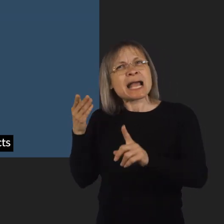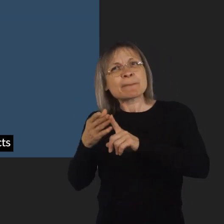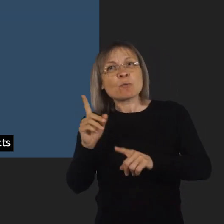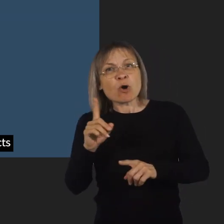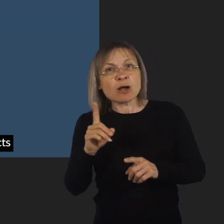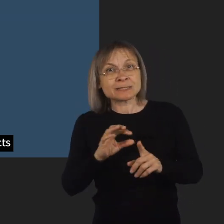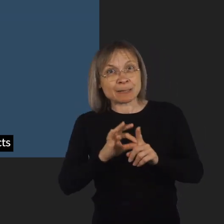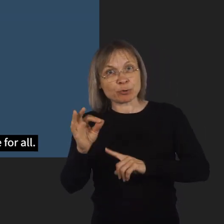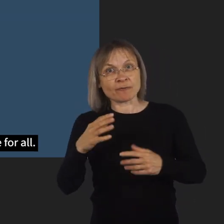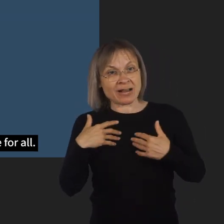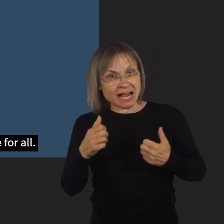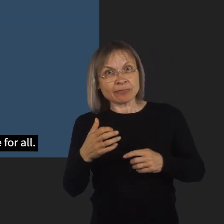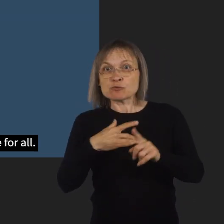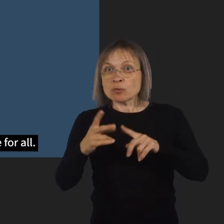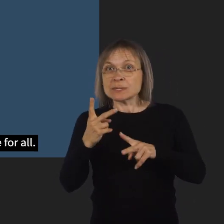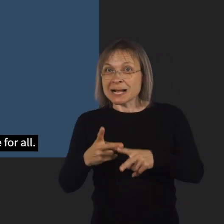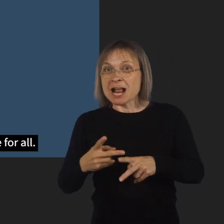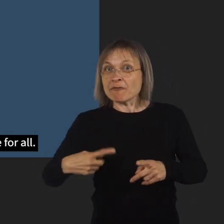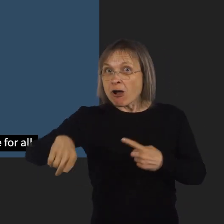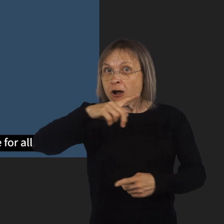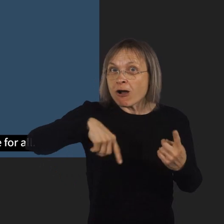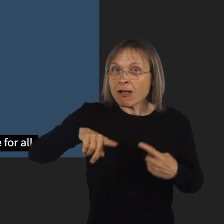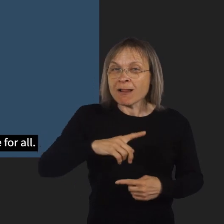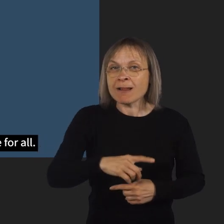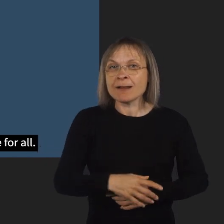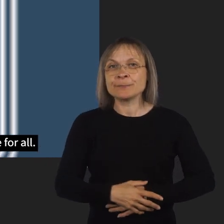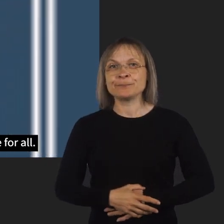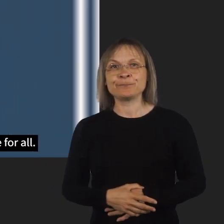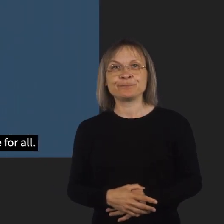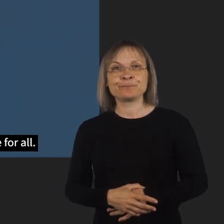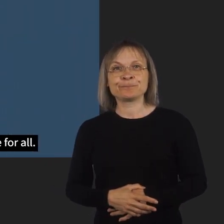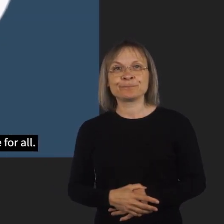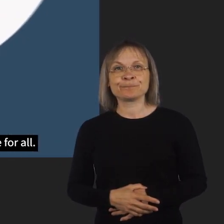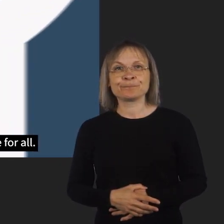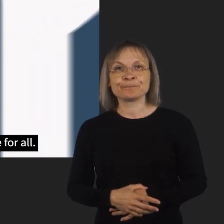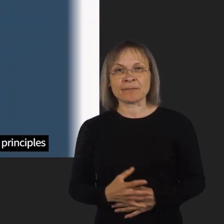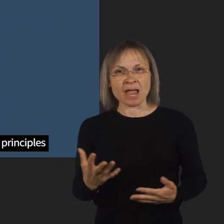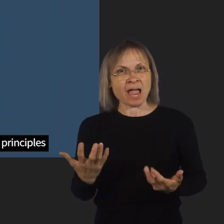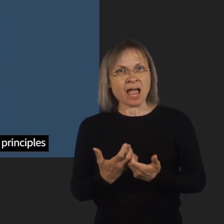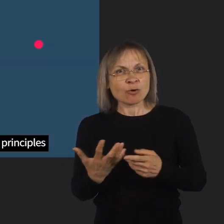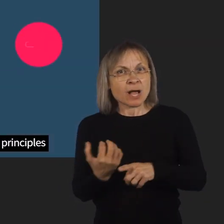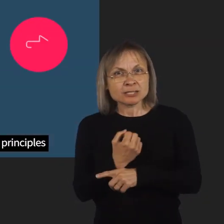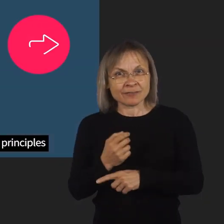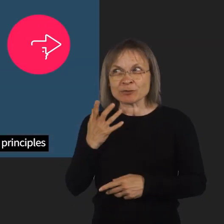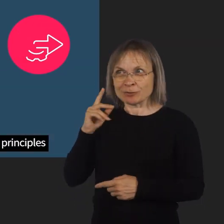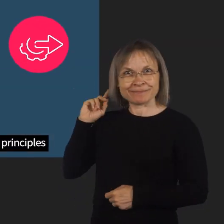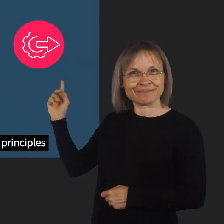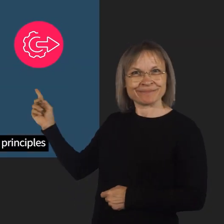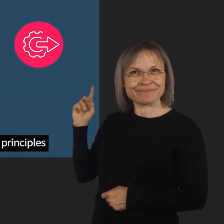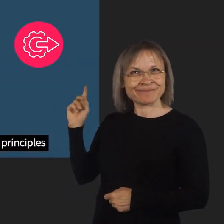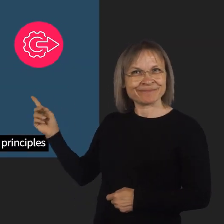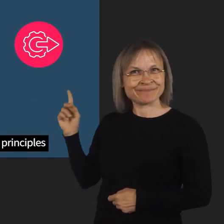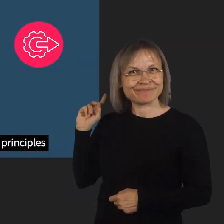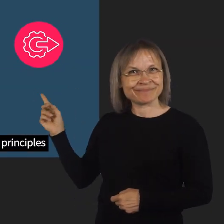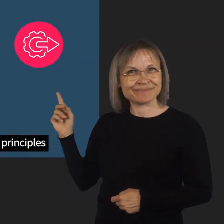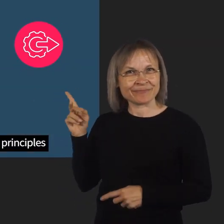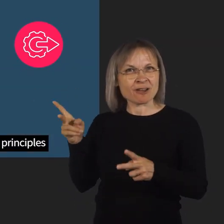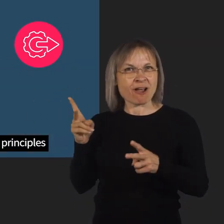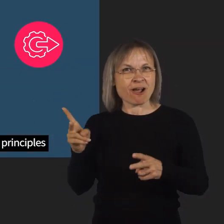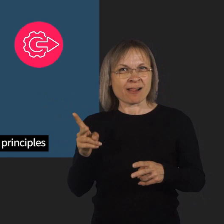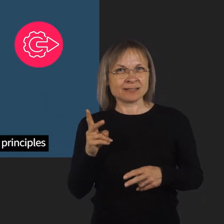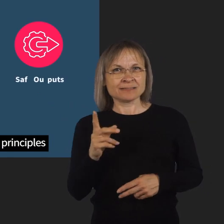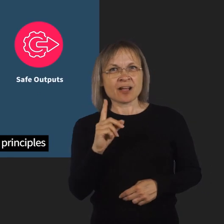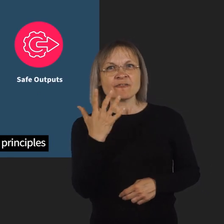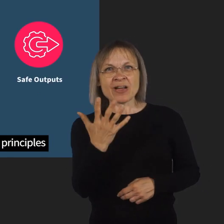trustworthy projects with the potential to improve health and social care for all. We achieve this through a multi-layered set of